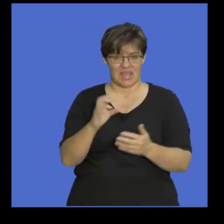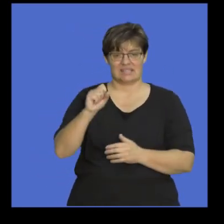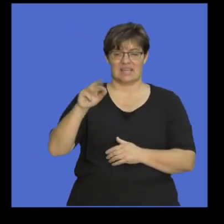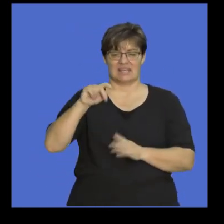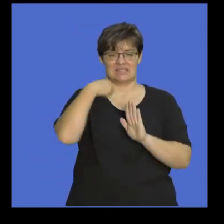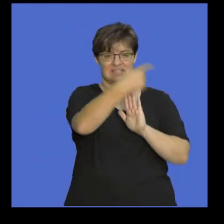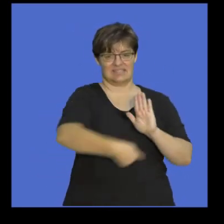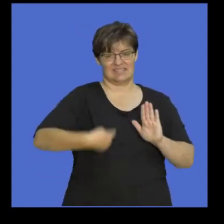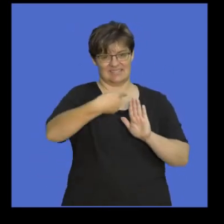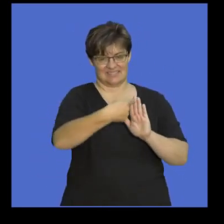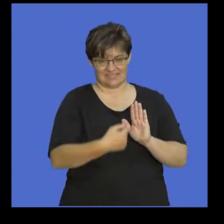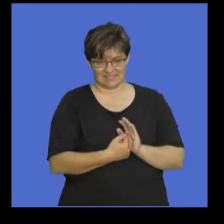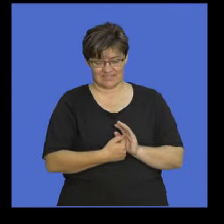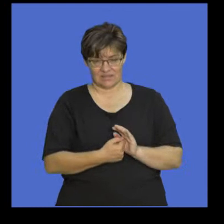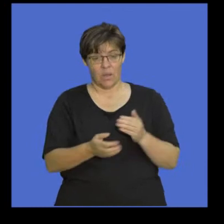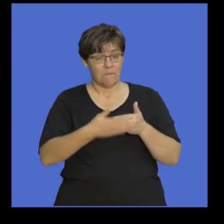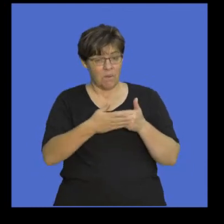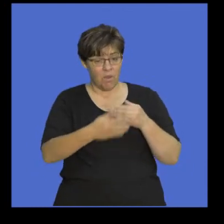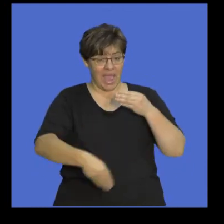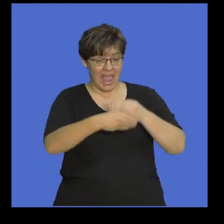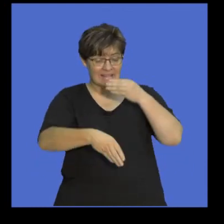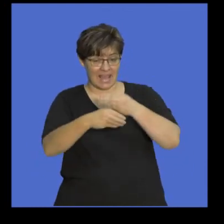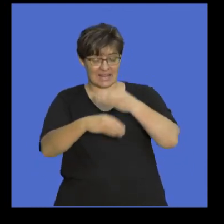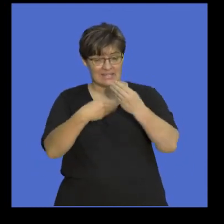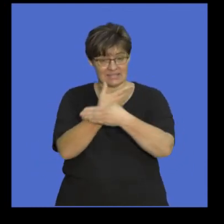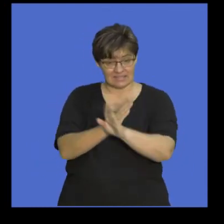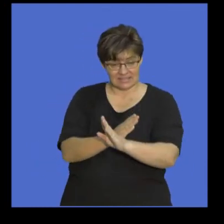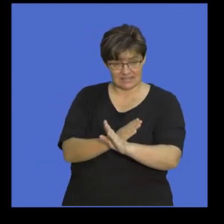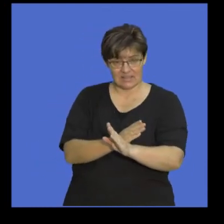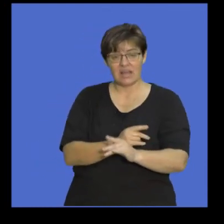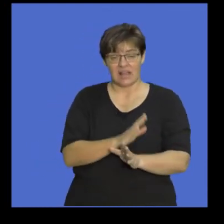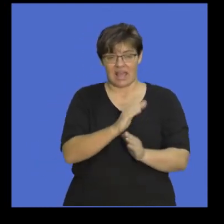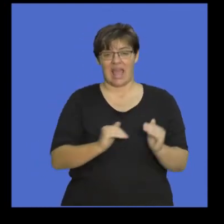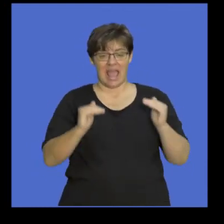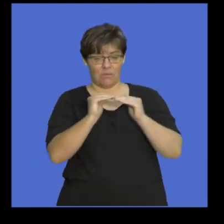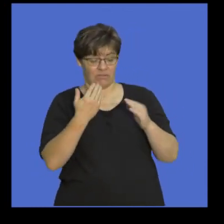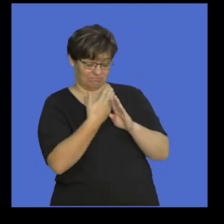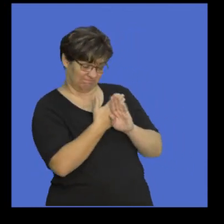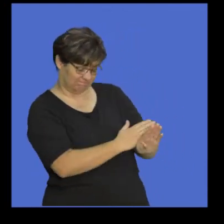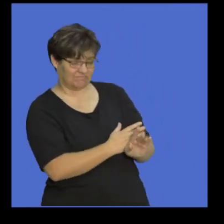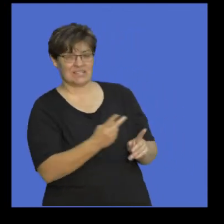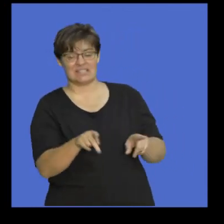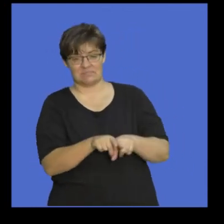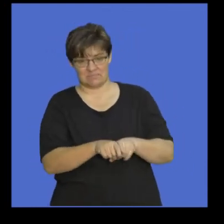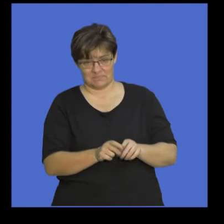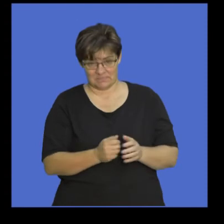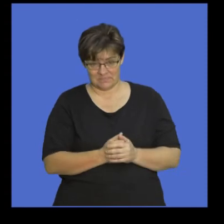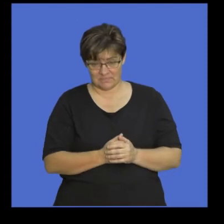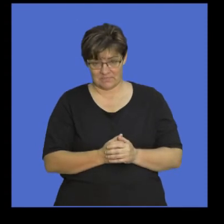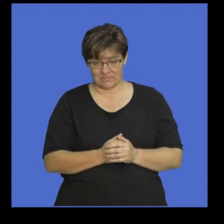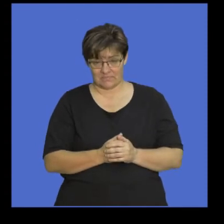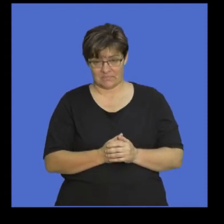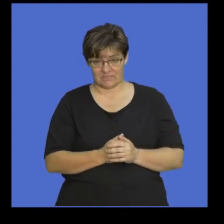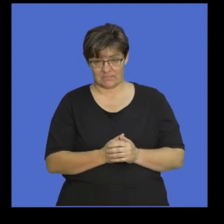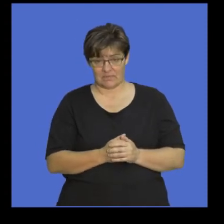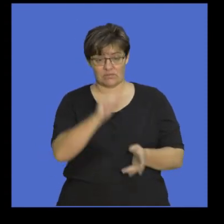determine resistance in a series circuit. So the more resistors connected in series, the greater the equivalent resistance. So